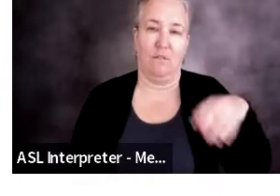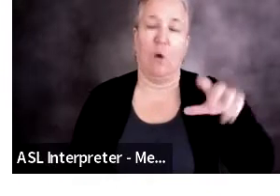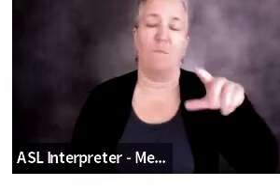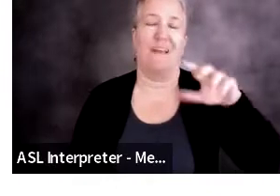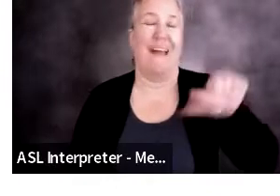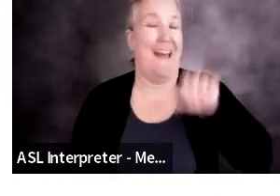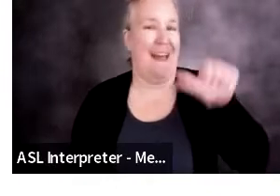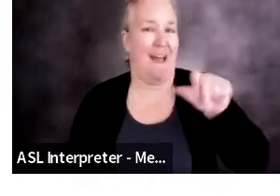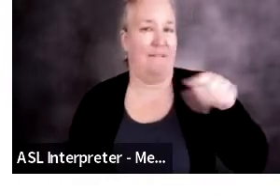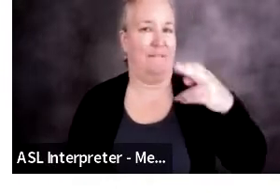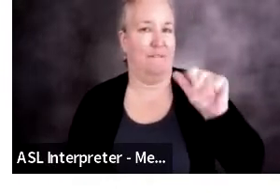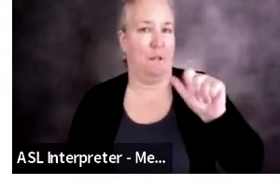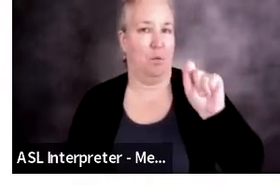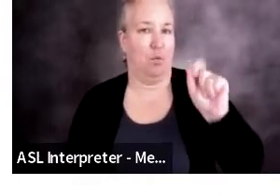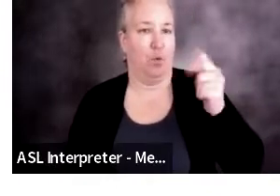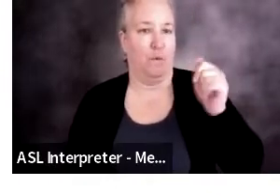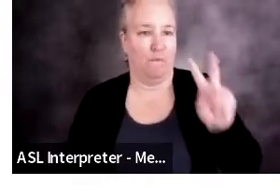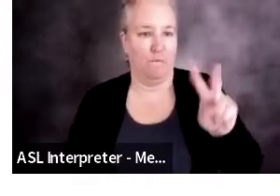215-429-3016.